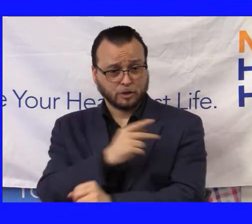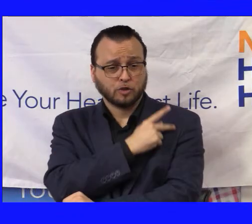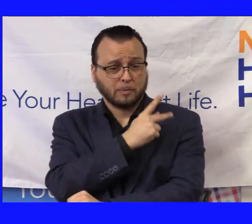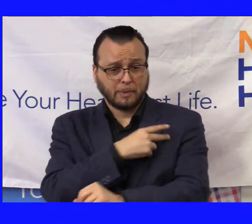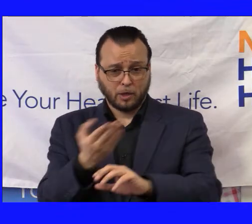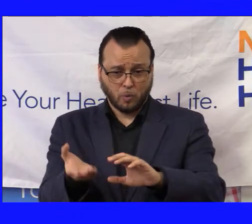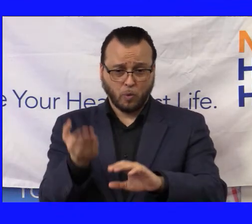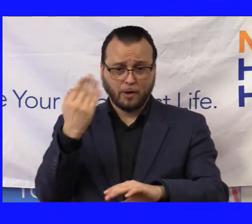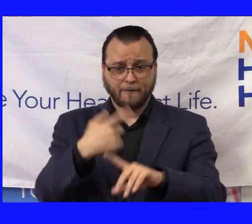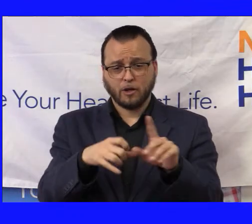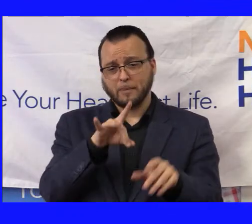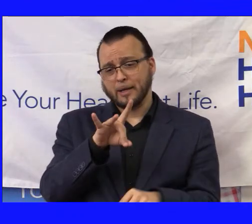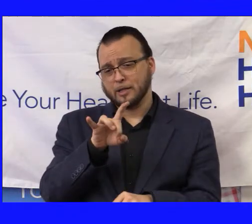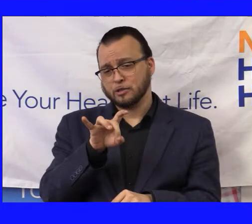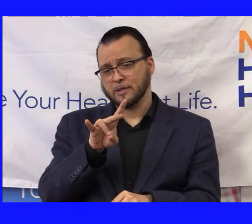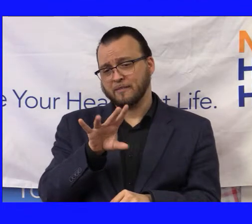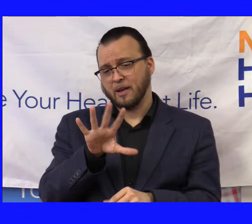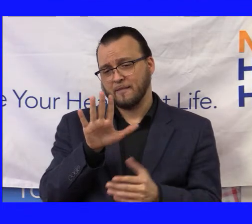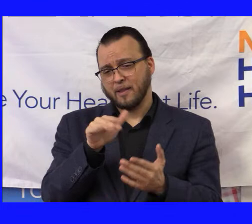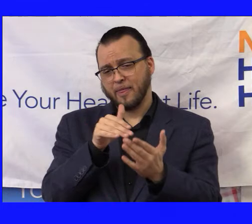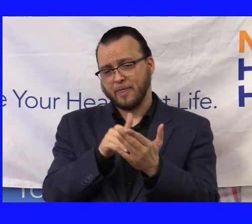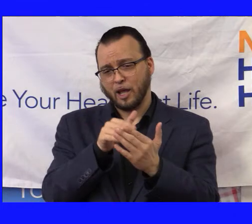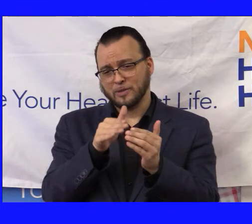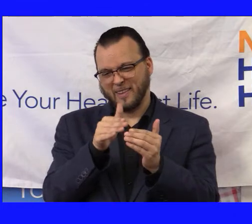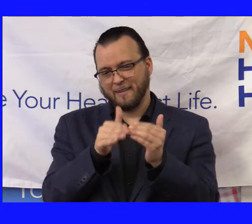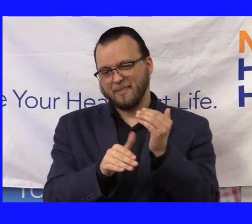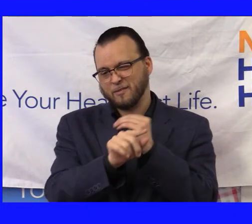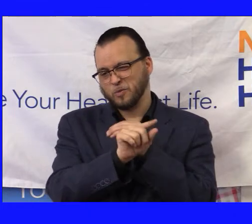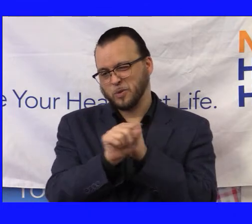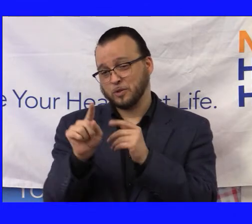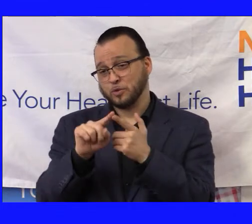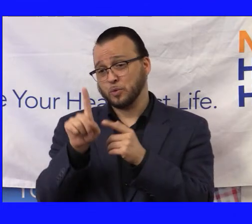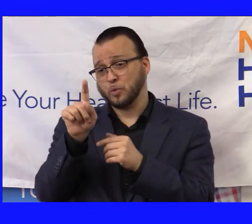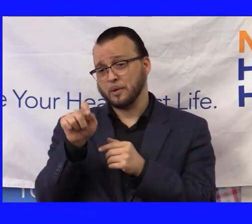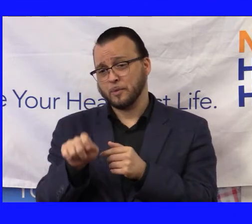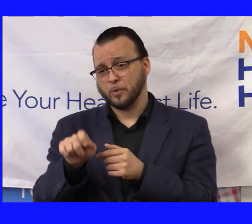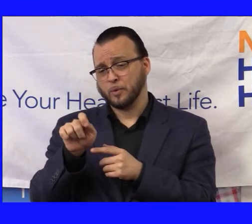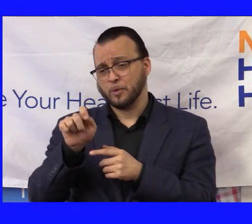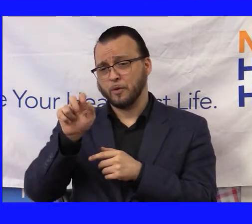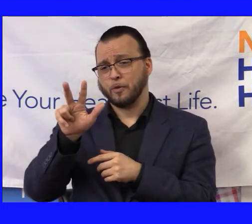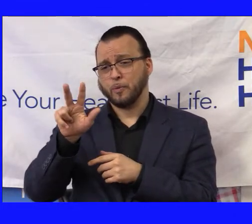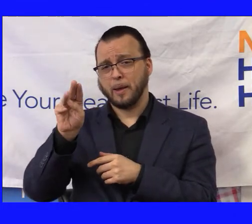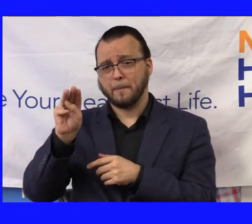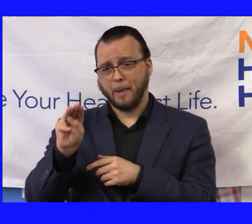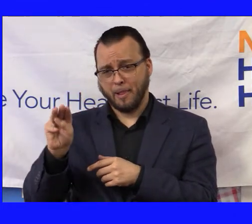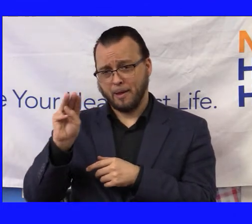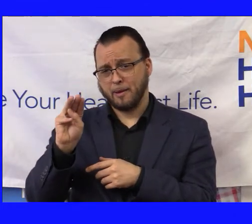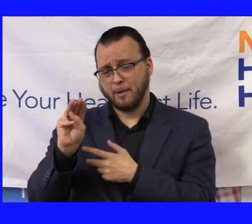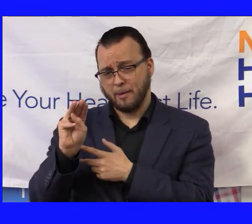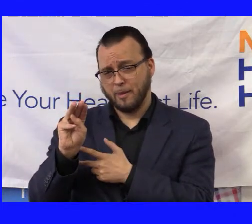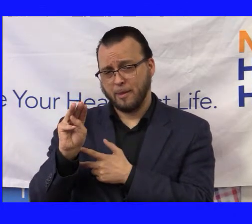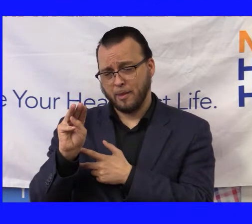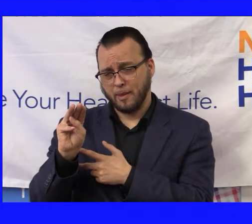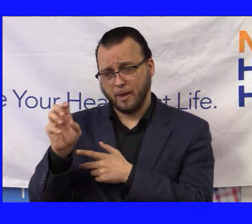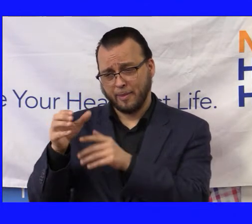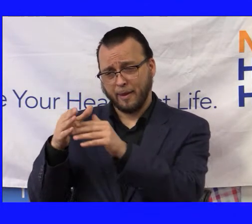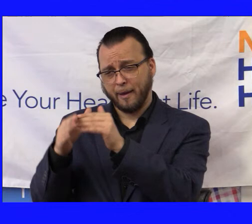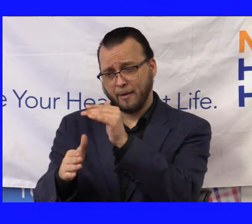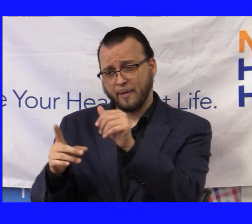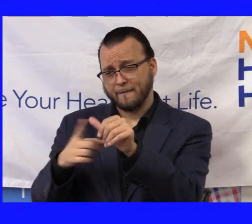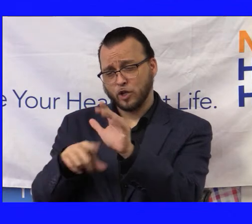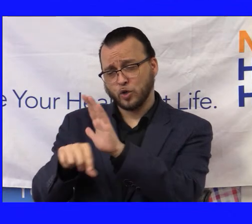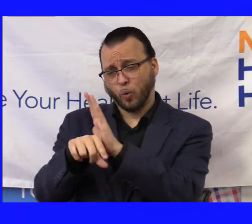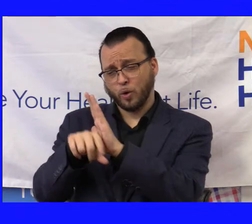875,000 at the end of 2020 to 3 million at the end of the first quarter